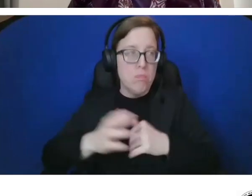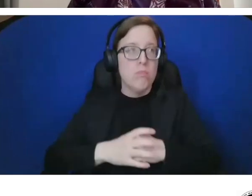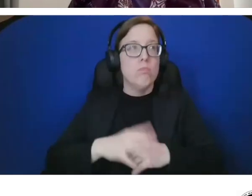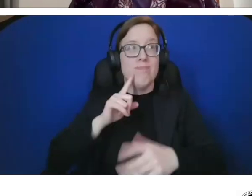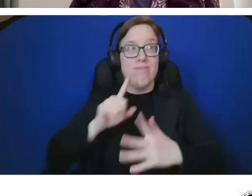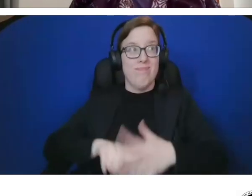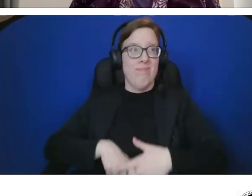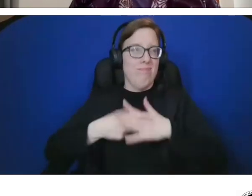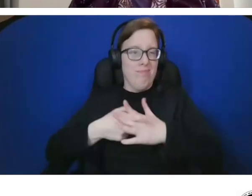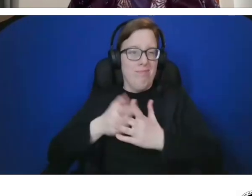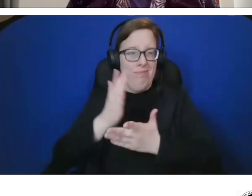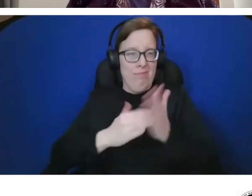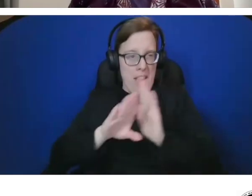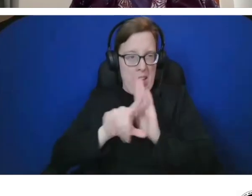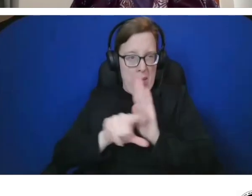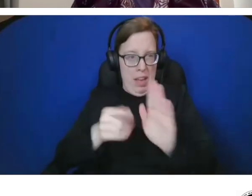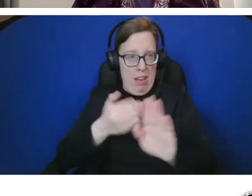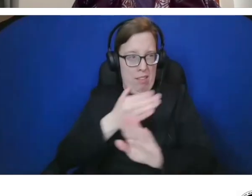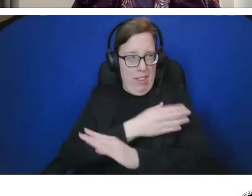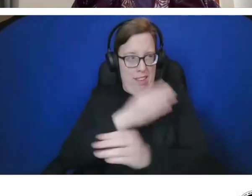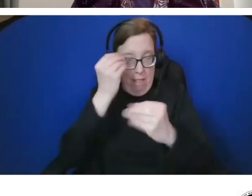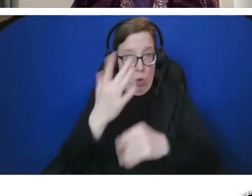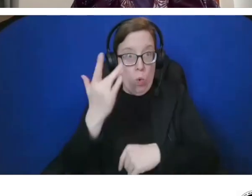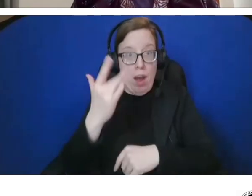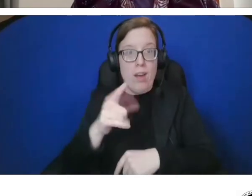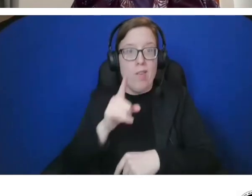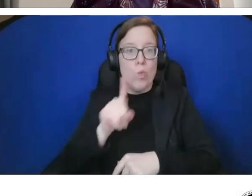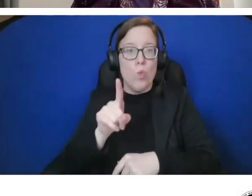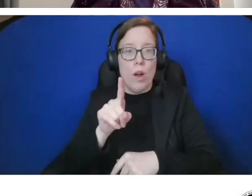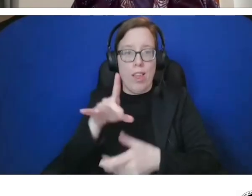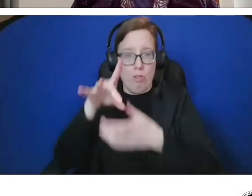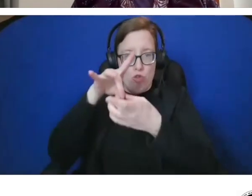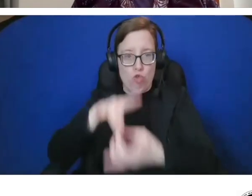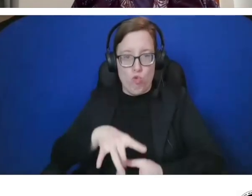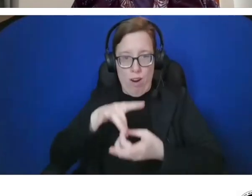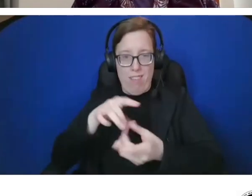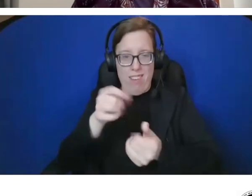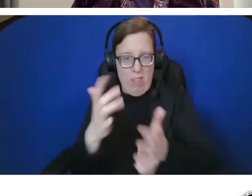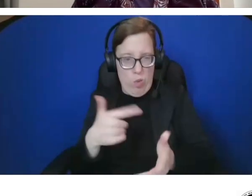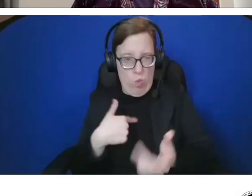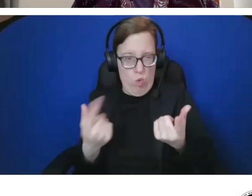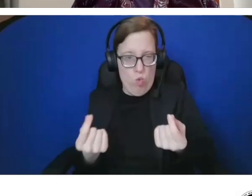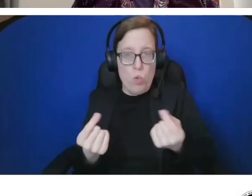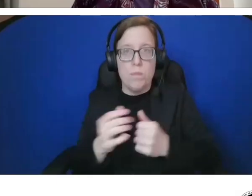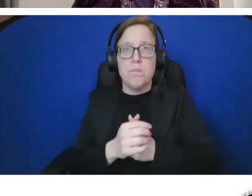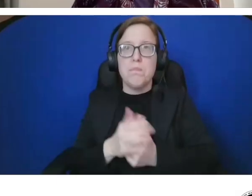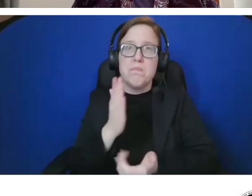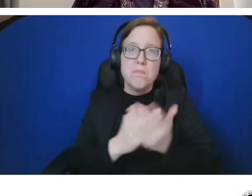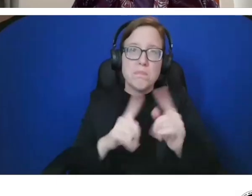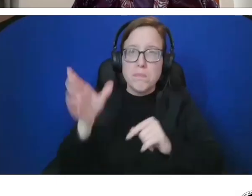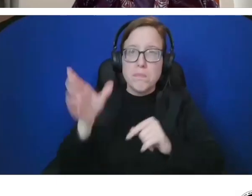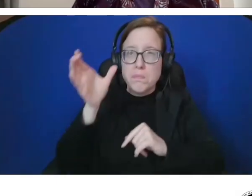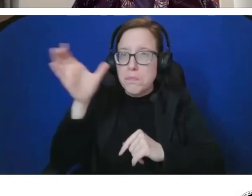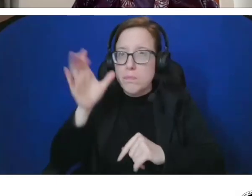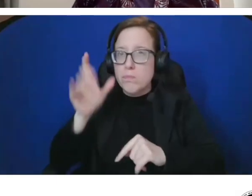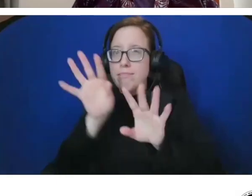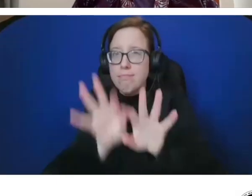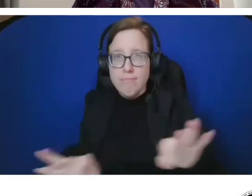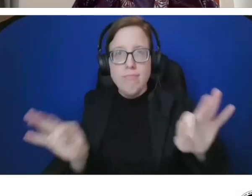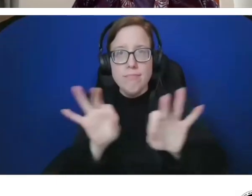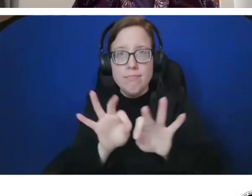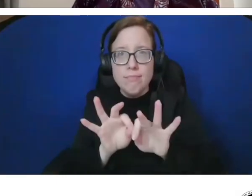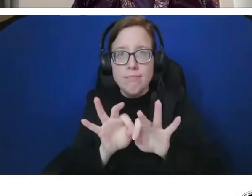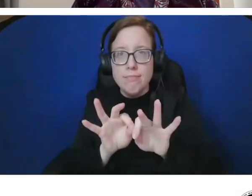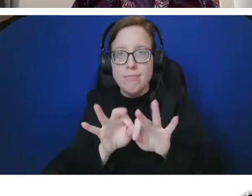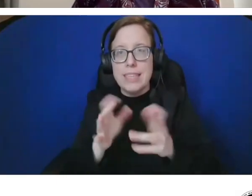So I need to begin by giving some background information because it really grounds everything we do. There are just some concepts that are so